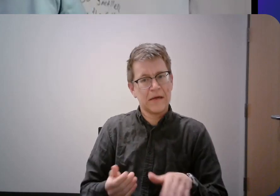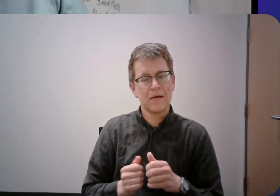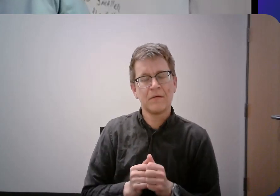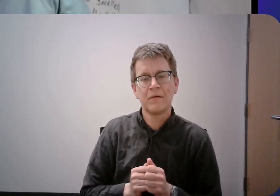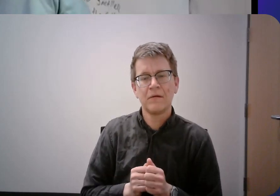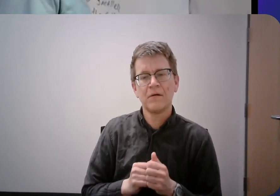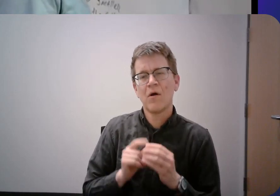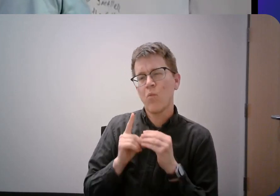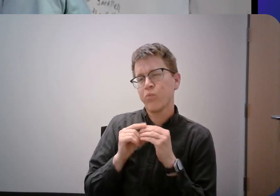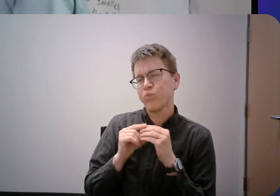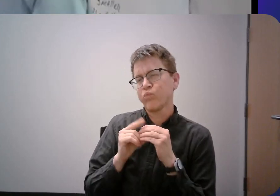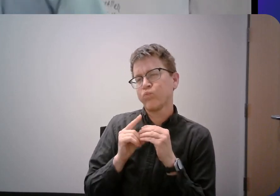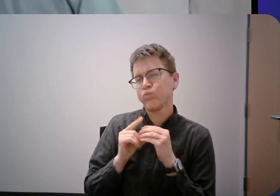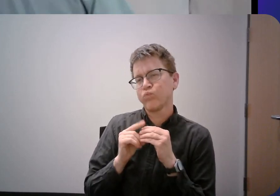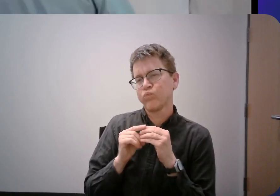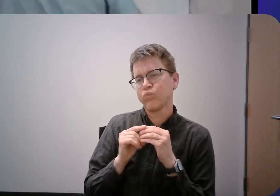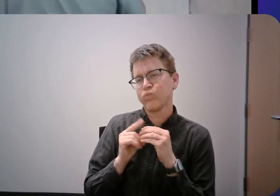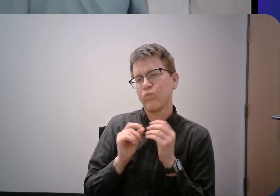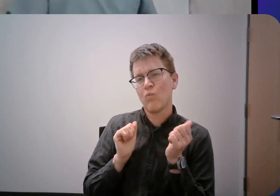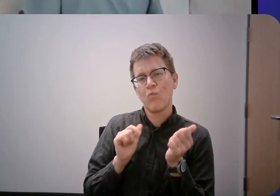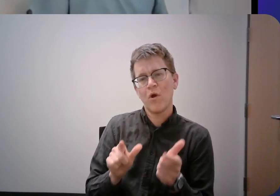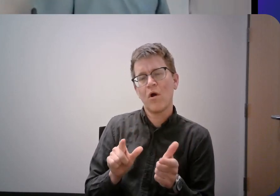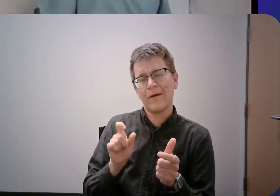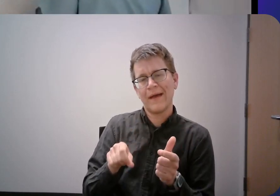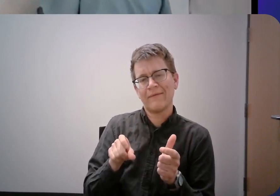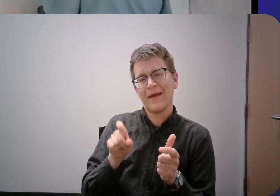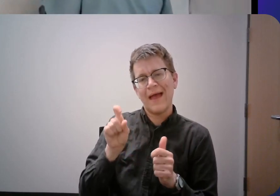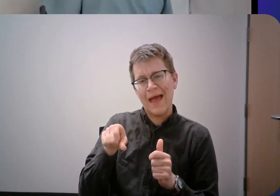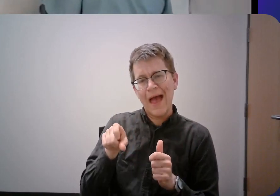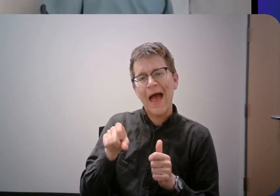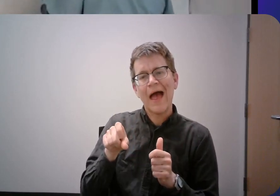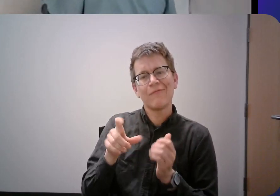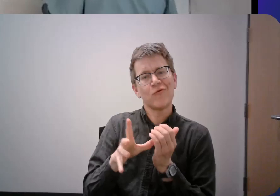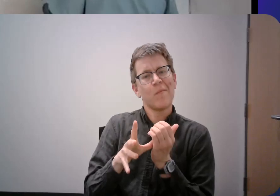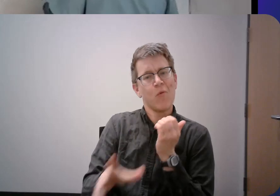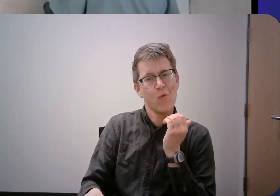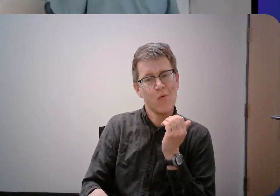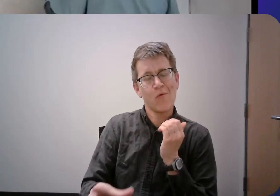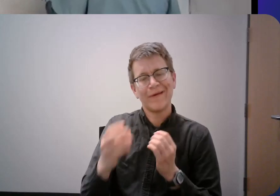you gotta go to the bathroom. oh yeah. Yes. Yes.